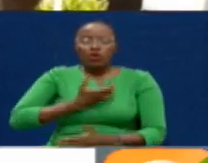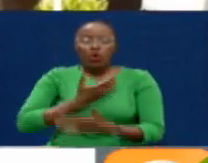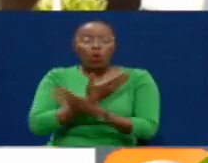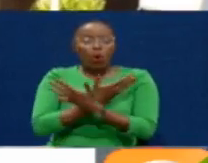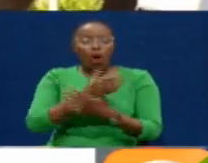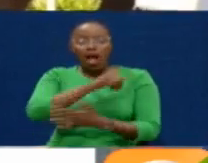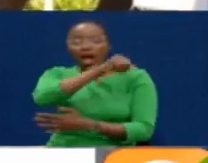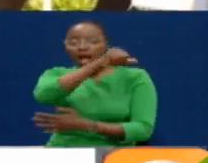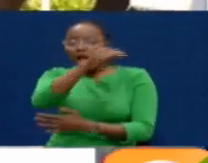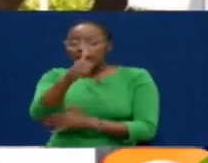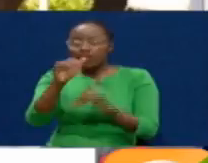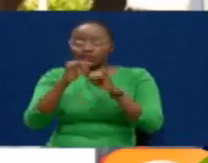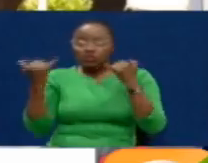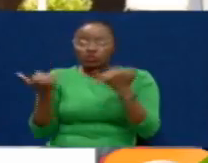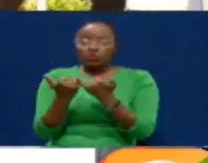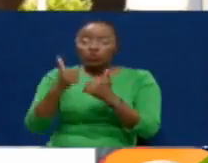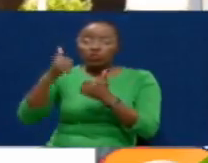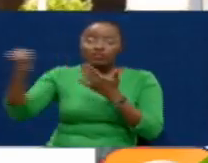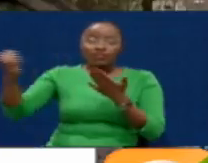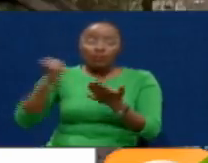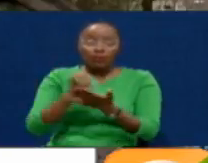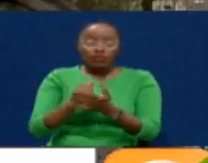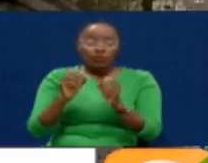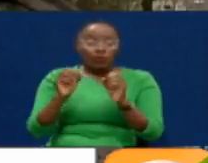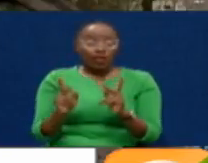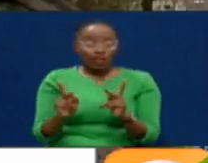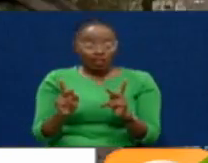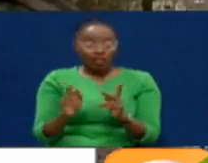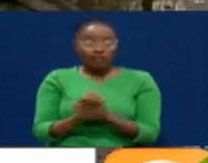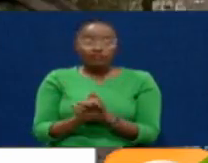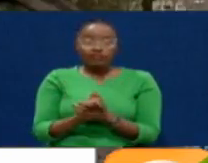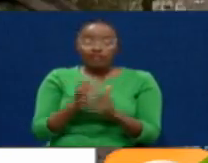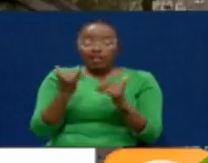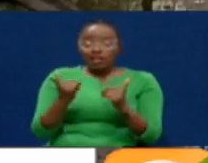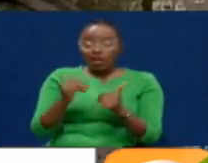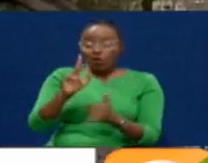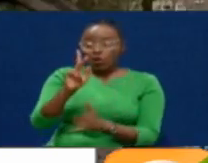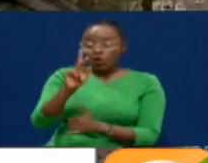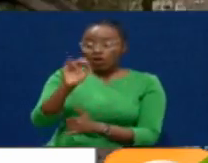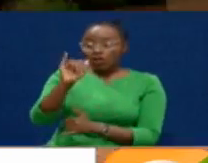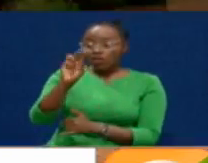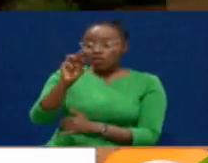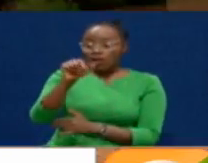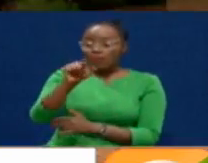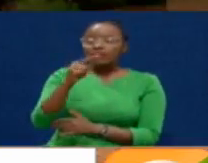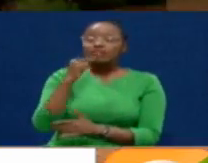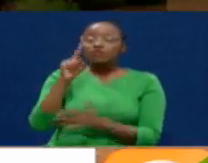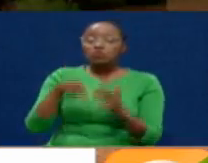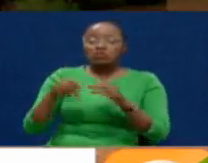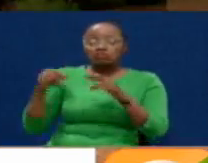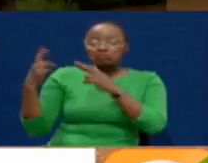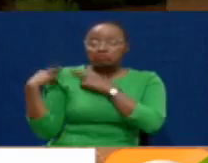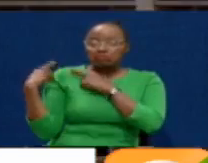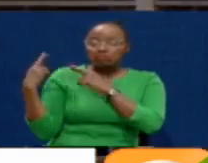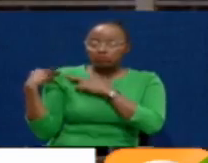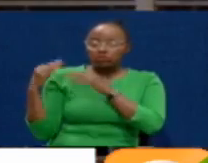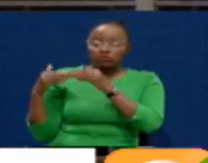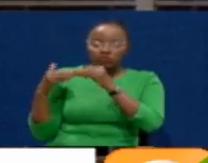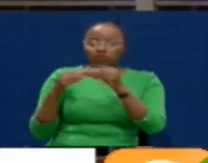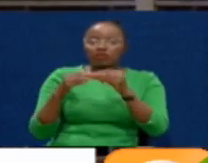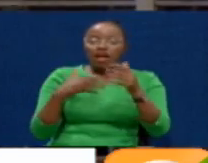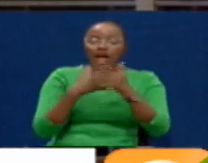any other entity that is appointing. Are we together here? For now, Professor Kiama insists he's in charge at the University of Nairobi